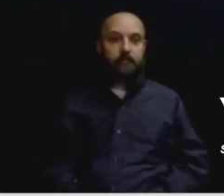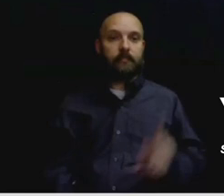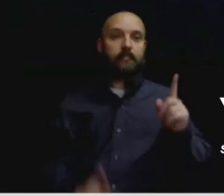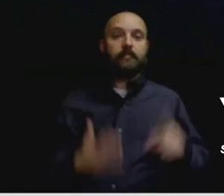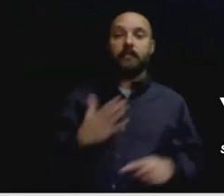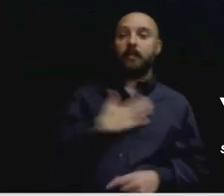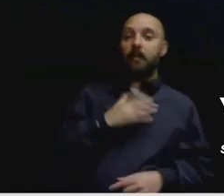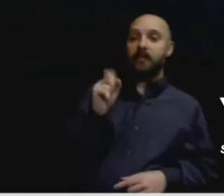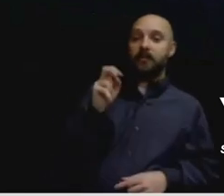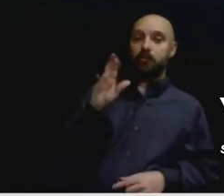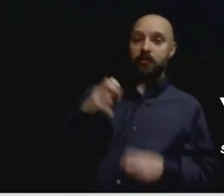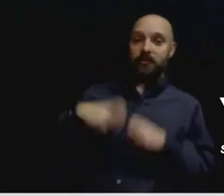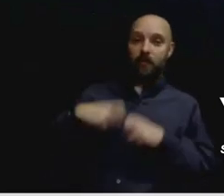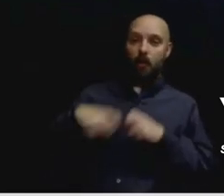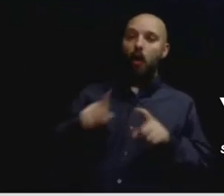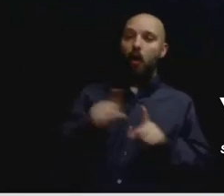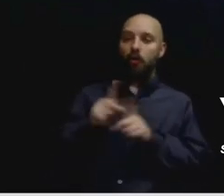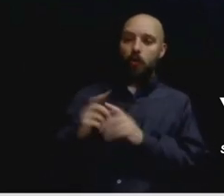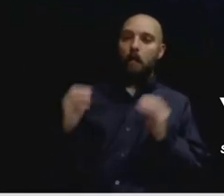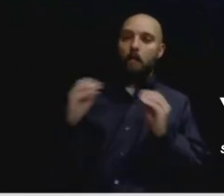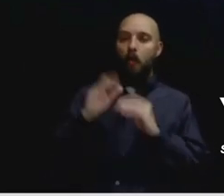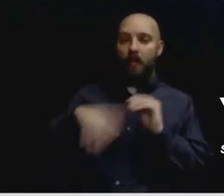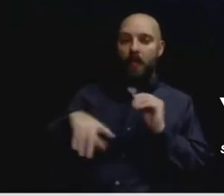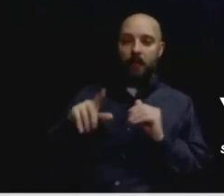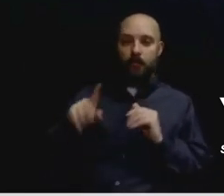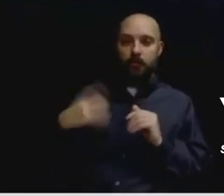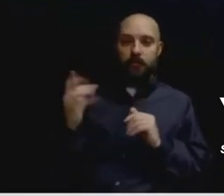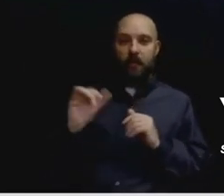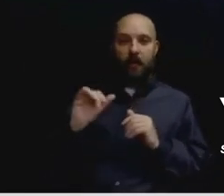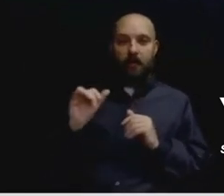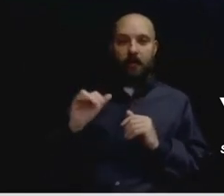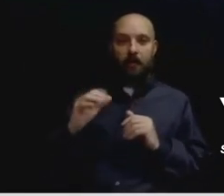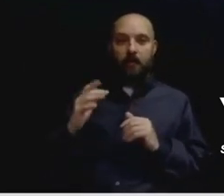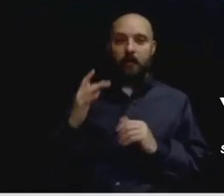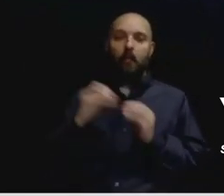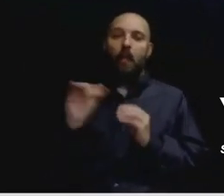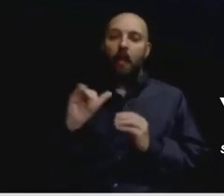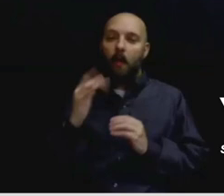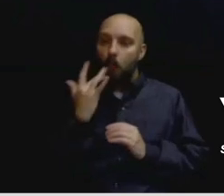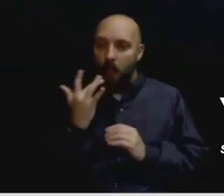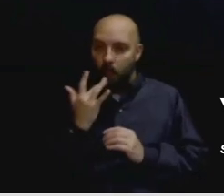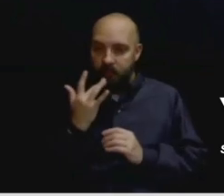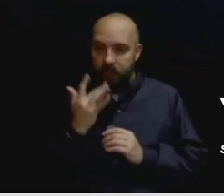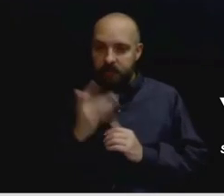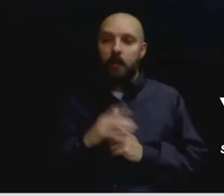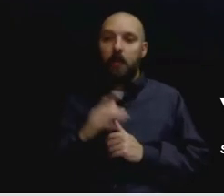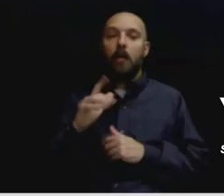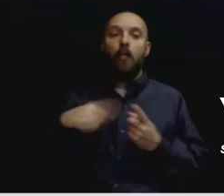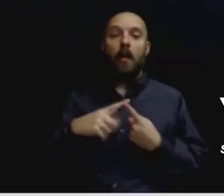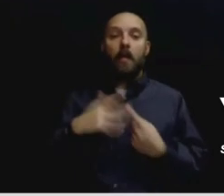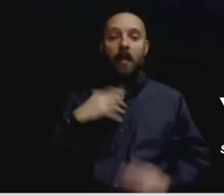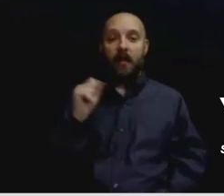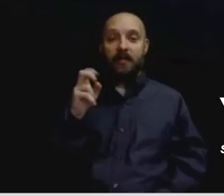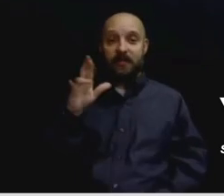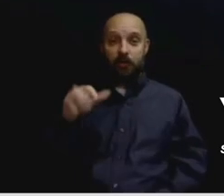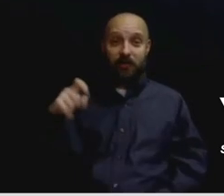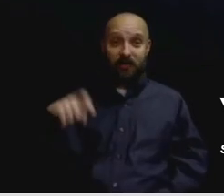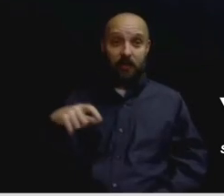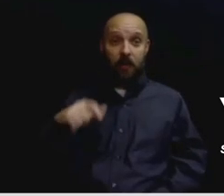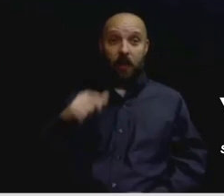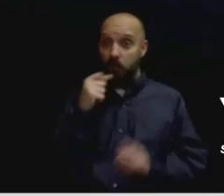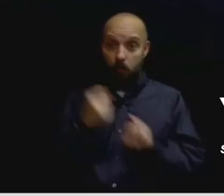difficulties are also more than a dislike or a preference. When my sensory needs are understood and supported, I